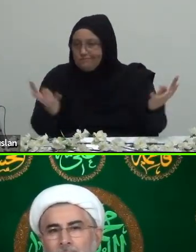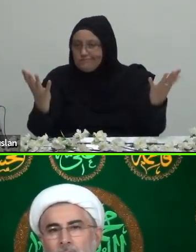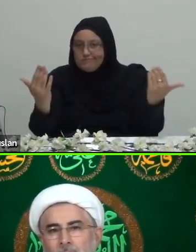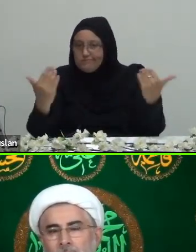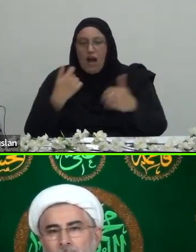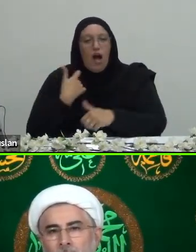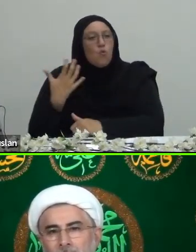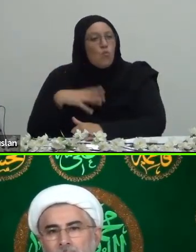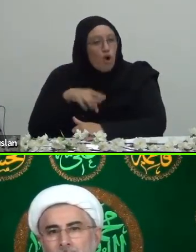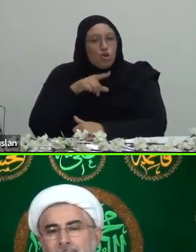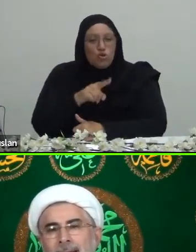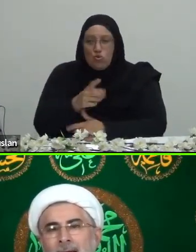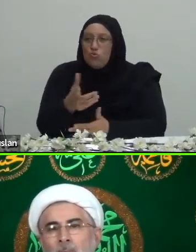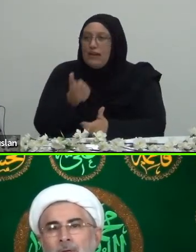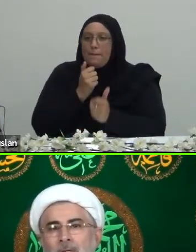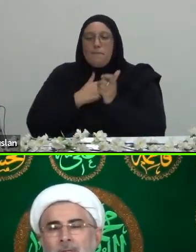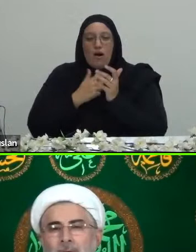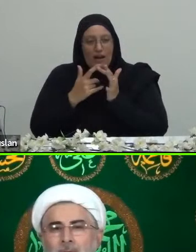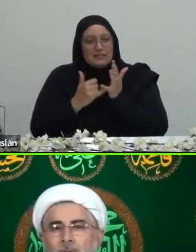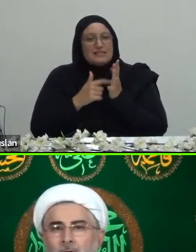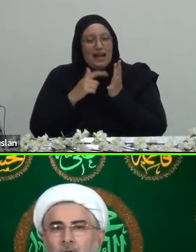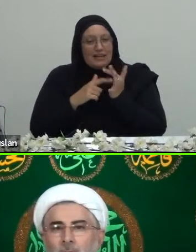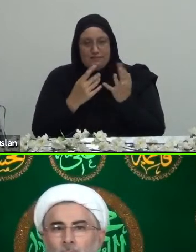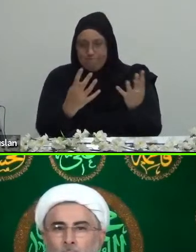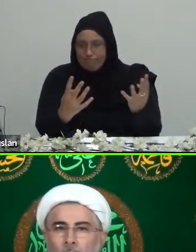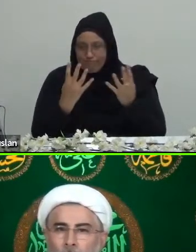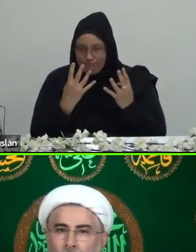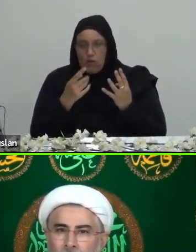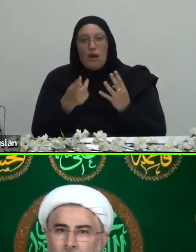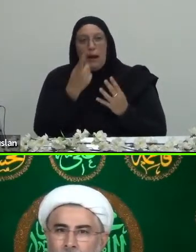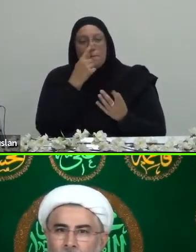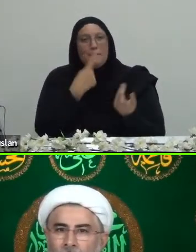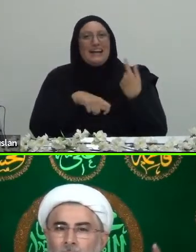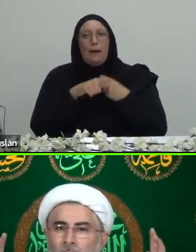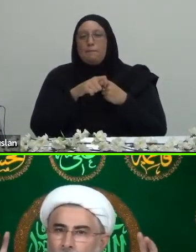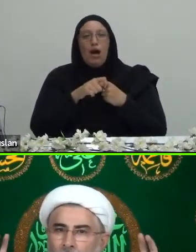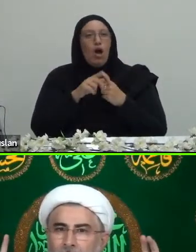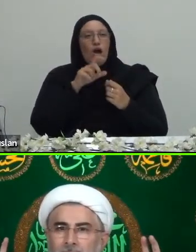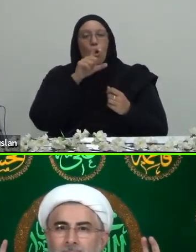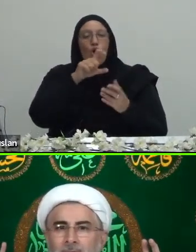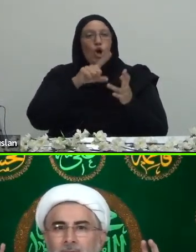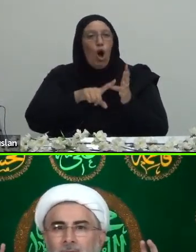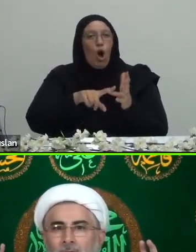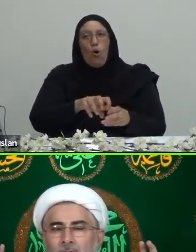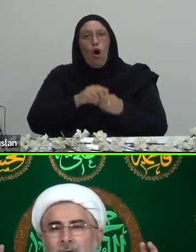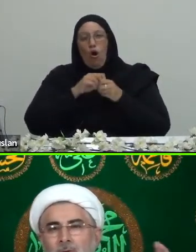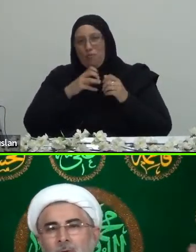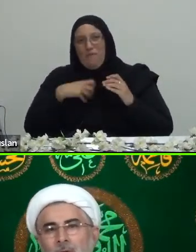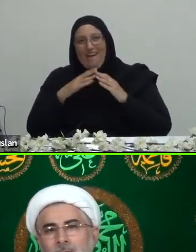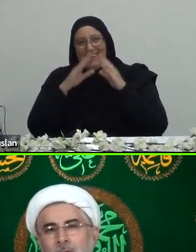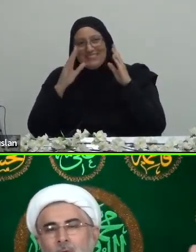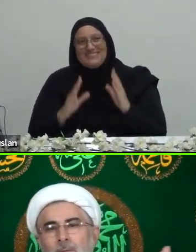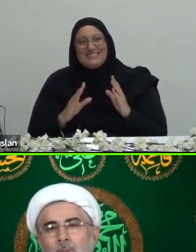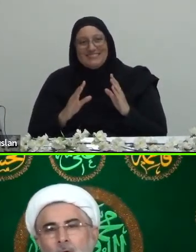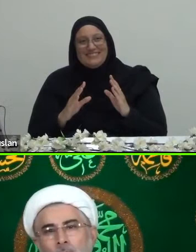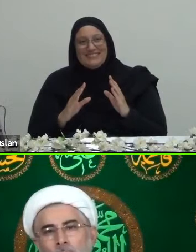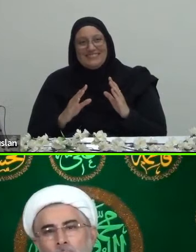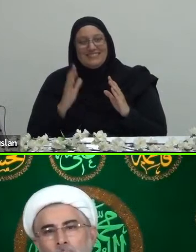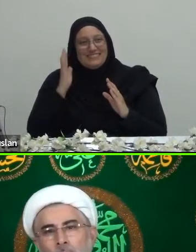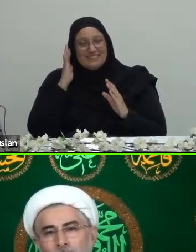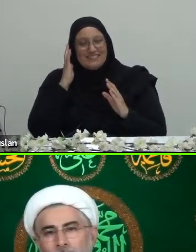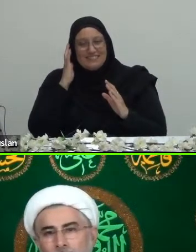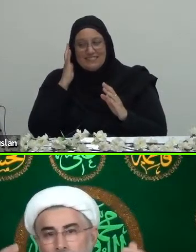the beneficiaries of my estate, bring them as part of my co-owners. In a technical term, we call it they will be